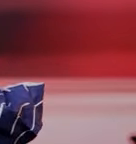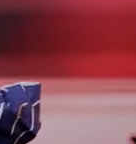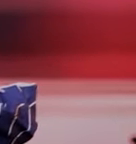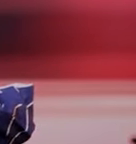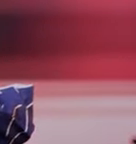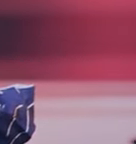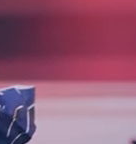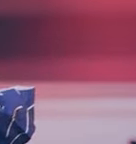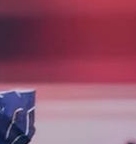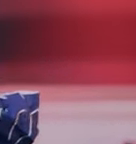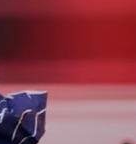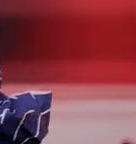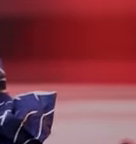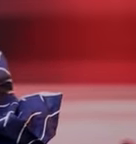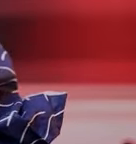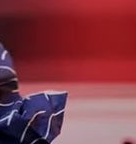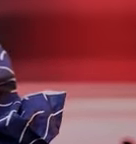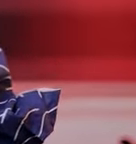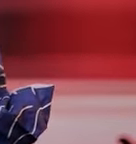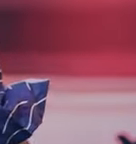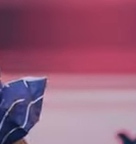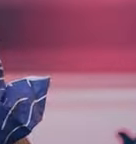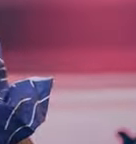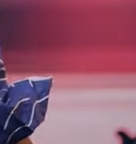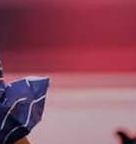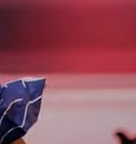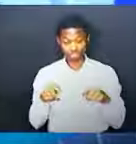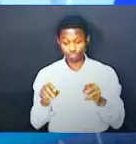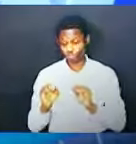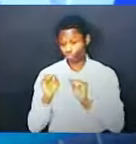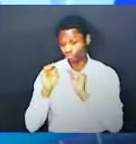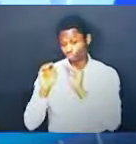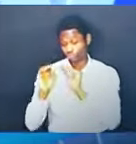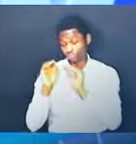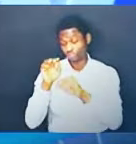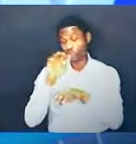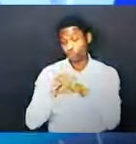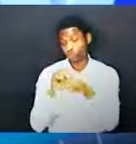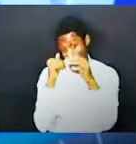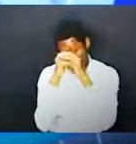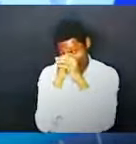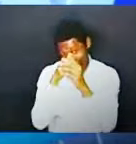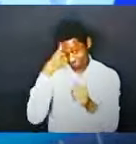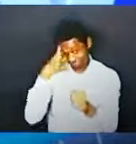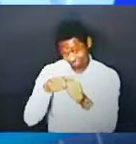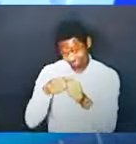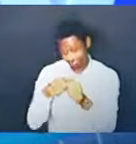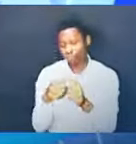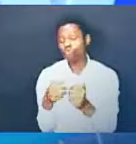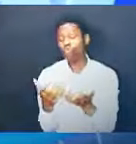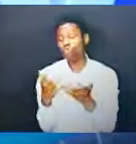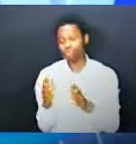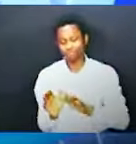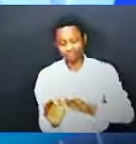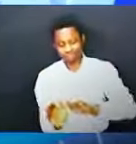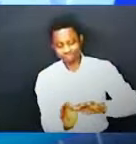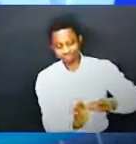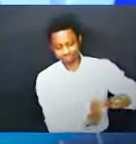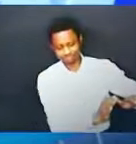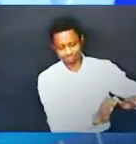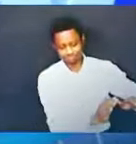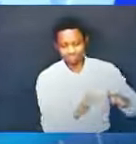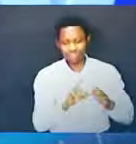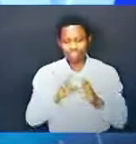Kindly check them out. Thank you for watching. Stay blessed. And today, just deal with the rationale for the